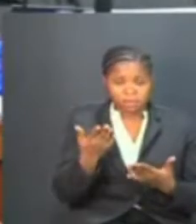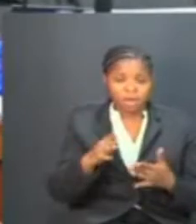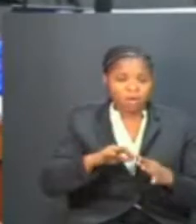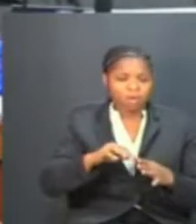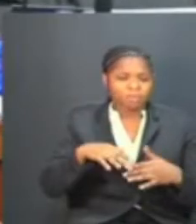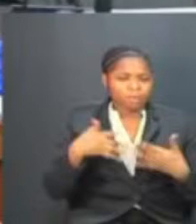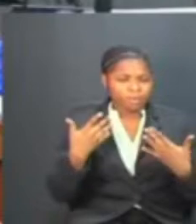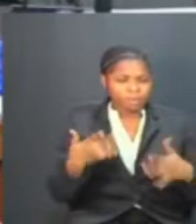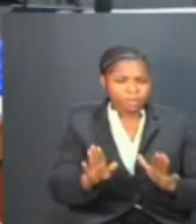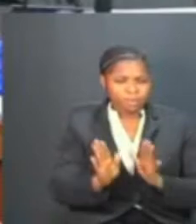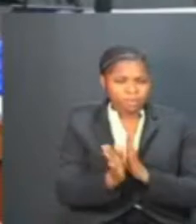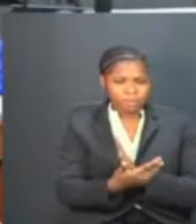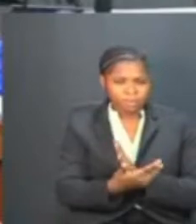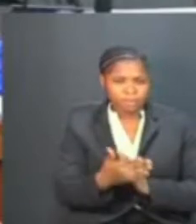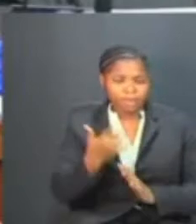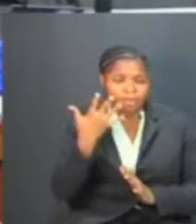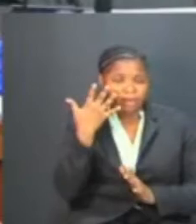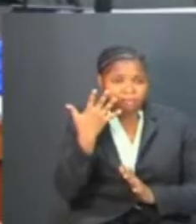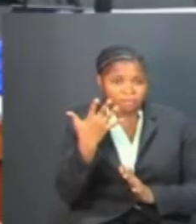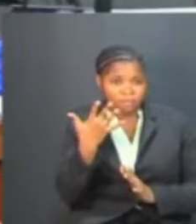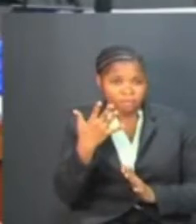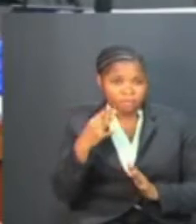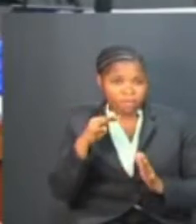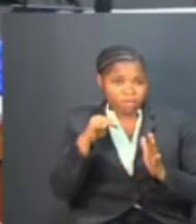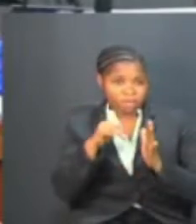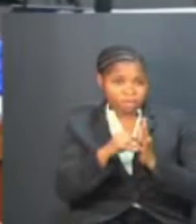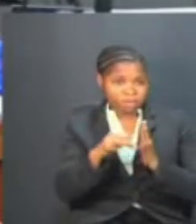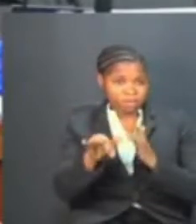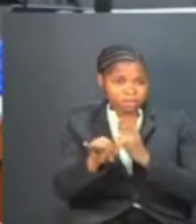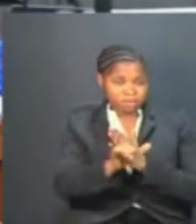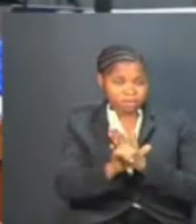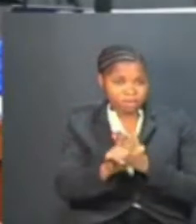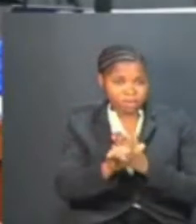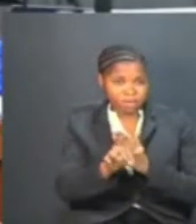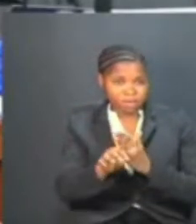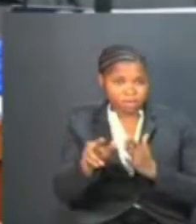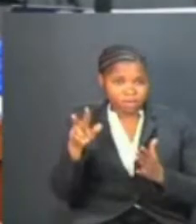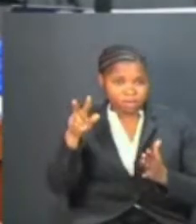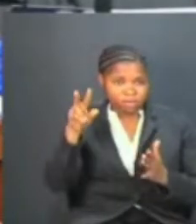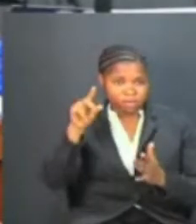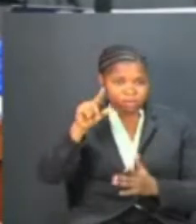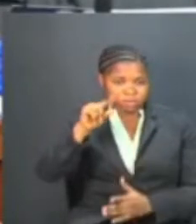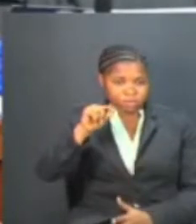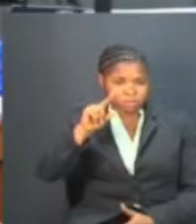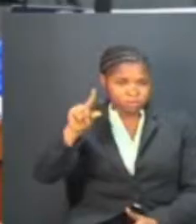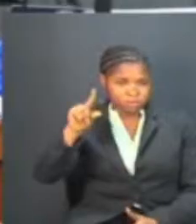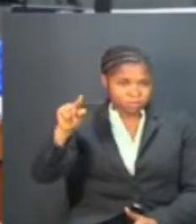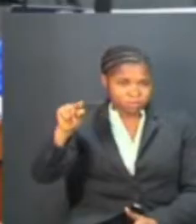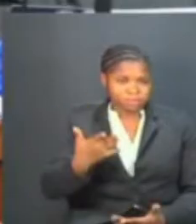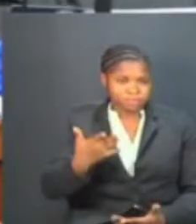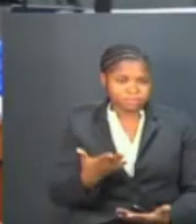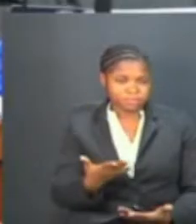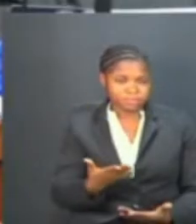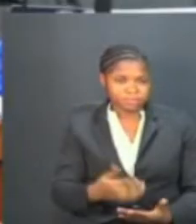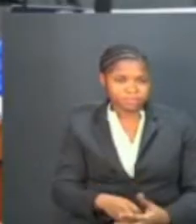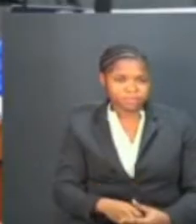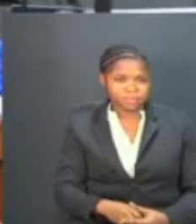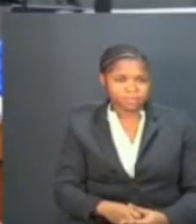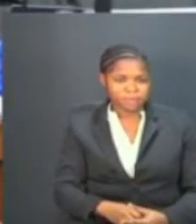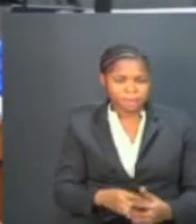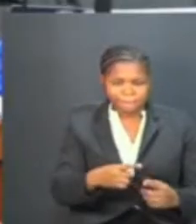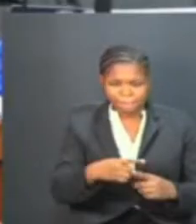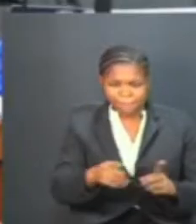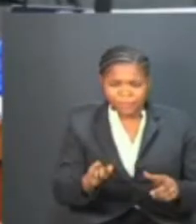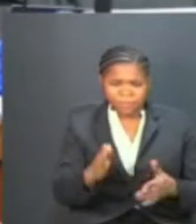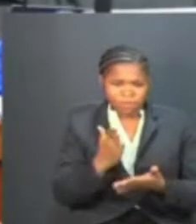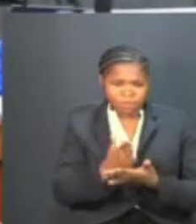May 2020. And it's been abandoned due to delay in the payment of